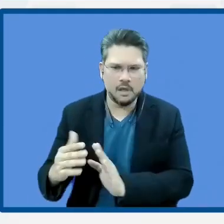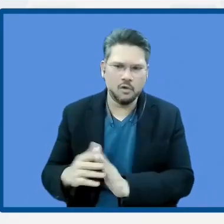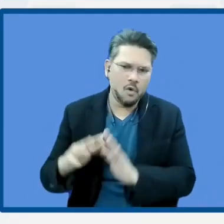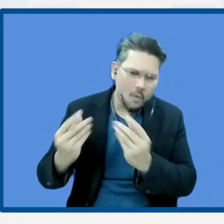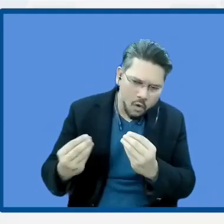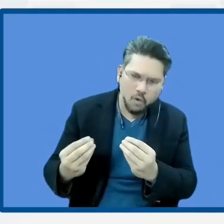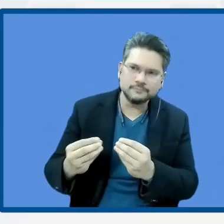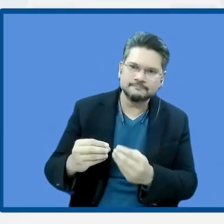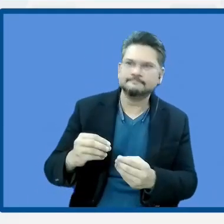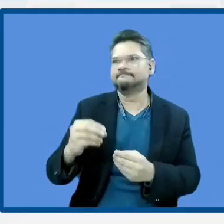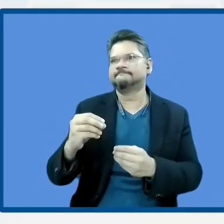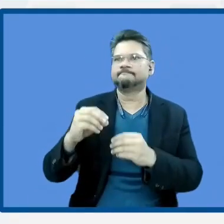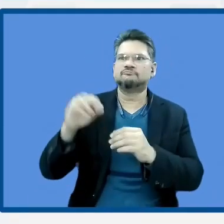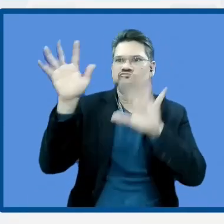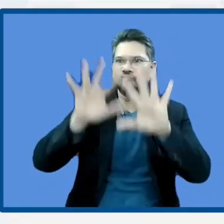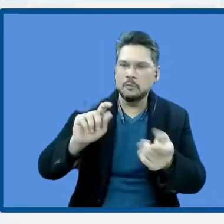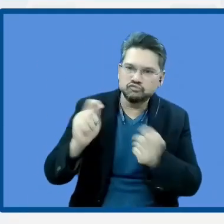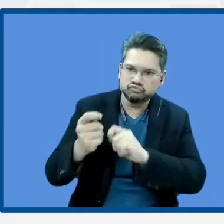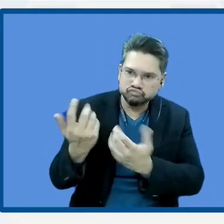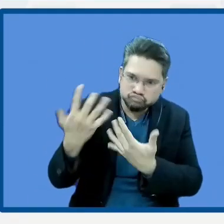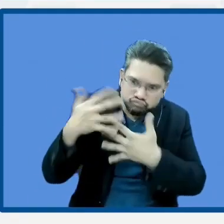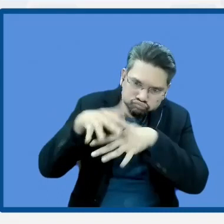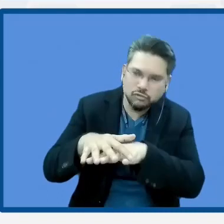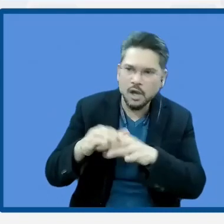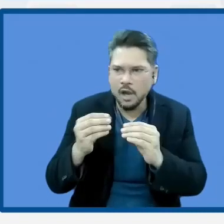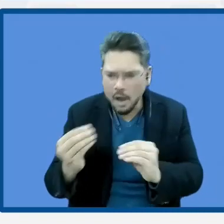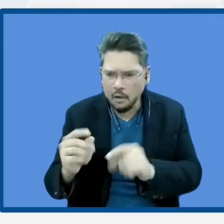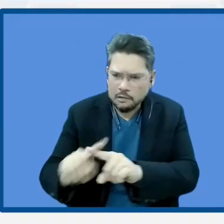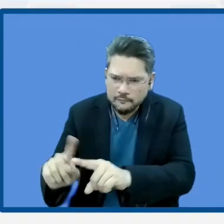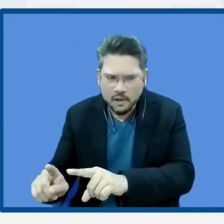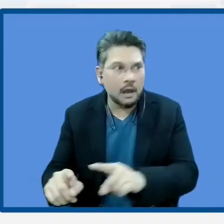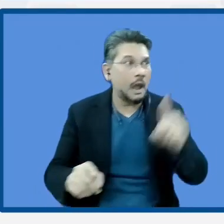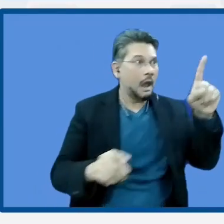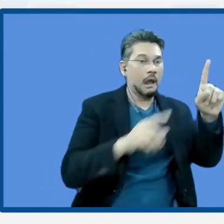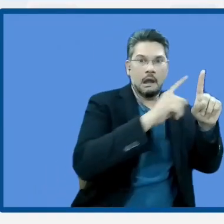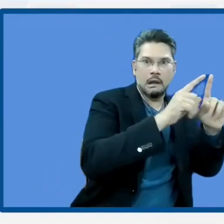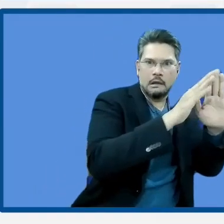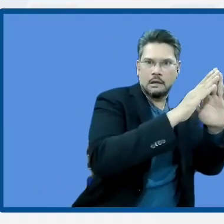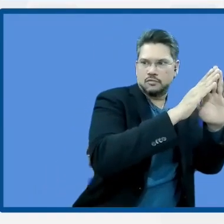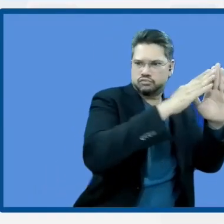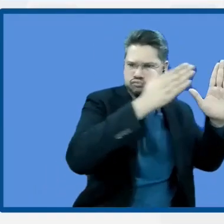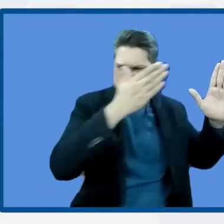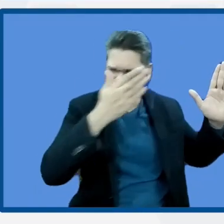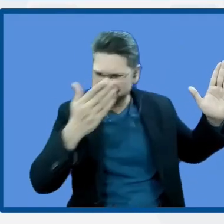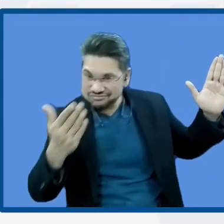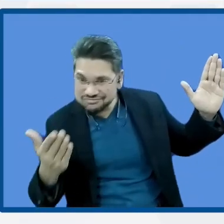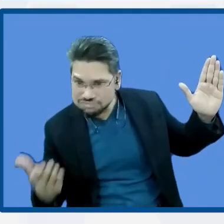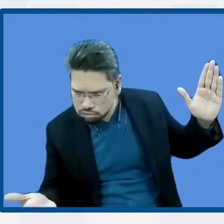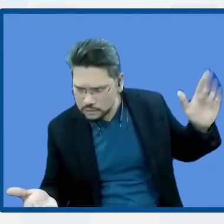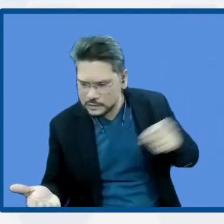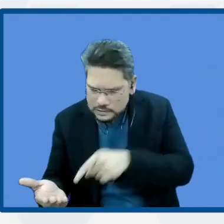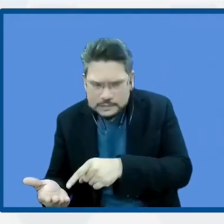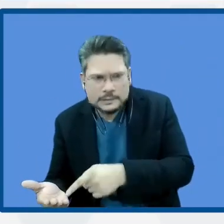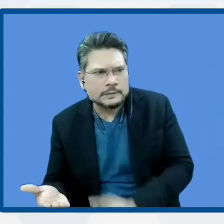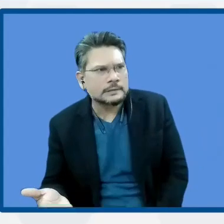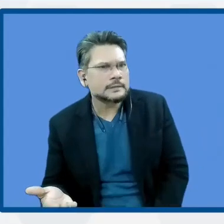risk adaptation plans. And then you reach the municipality and you realize that in the best case scenario, there is only